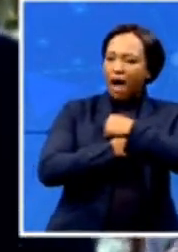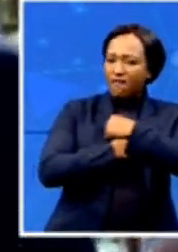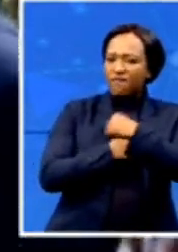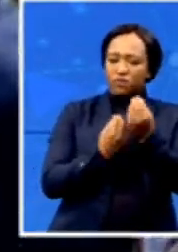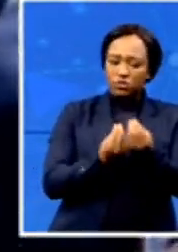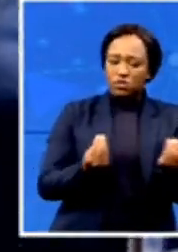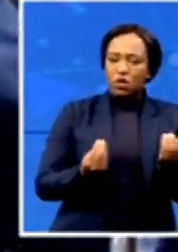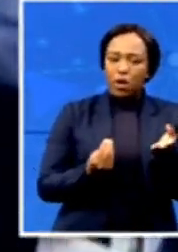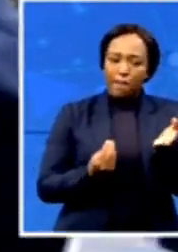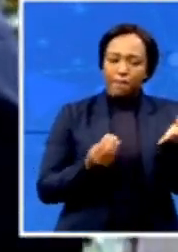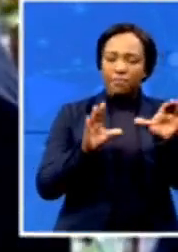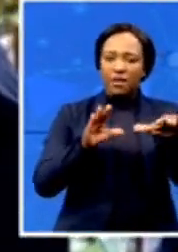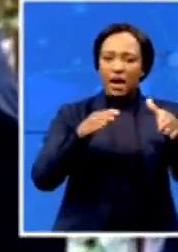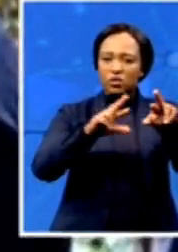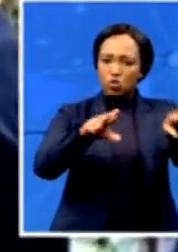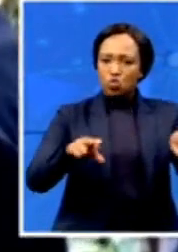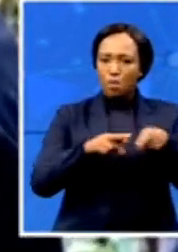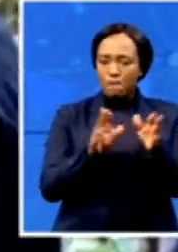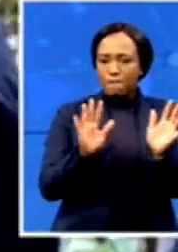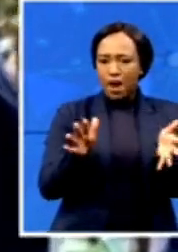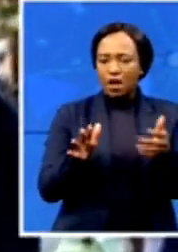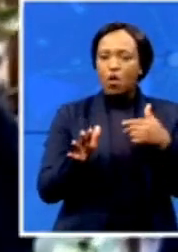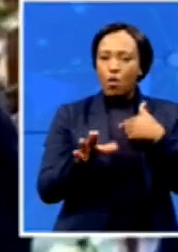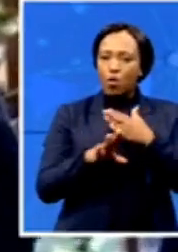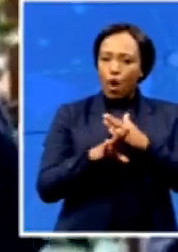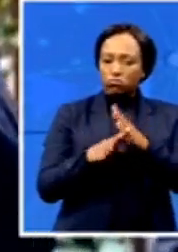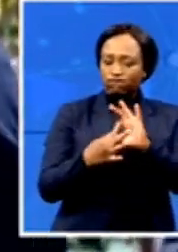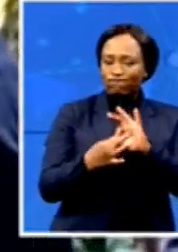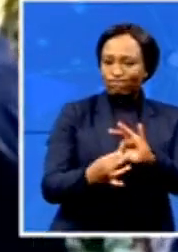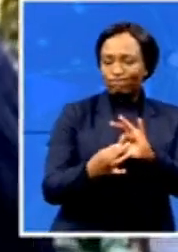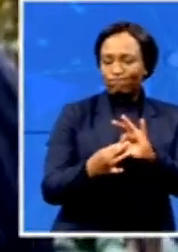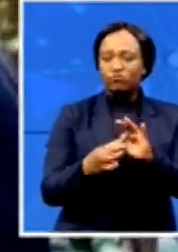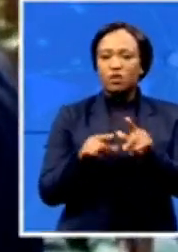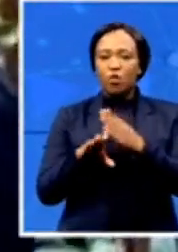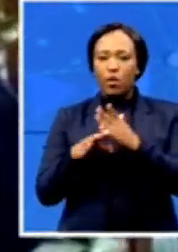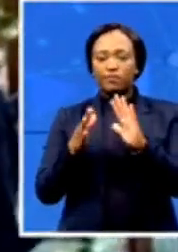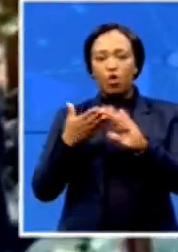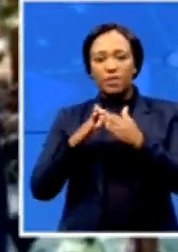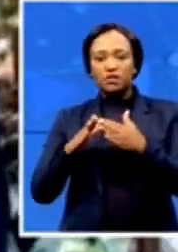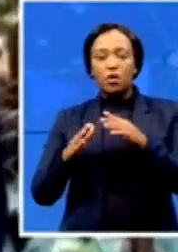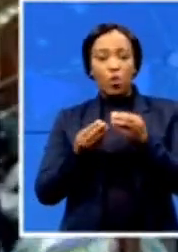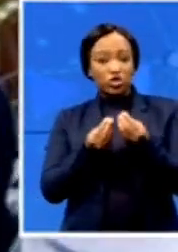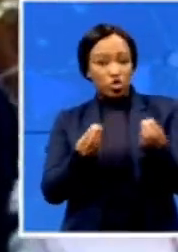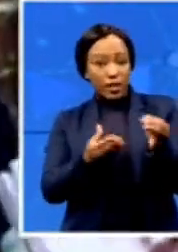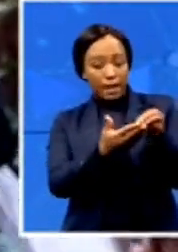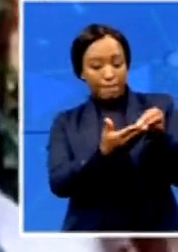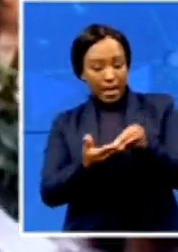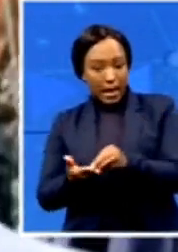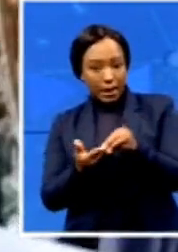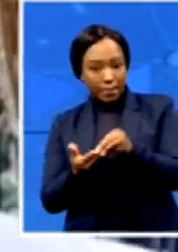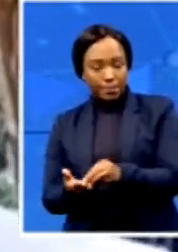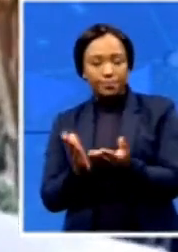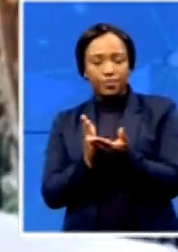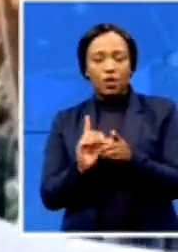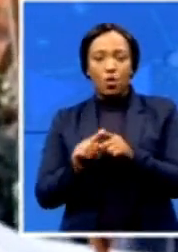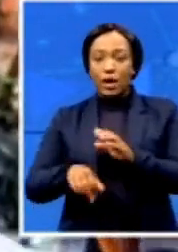them, and we connect with our communities through the children they bring to school. So during times of difficulties, we felt that